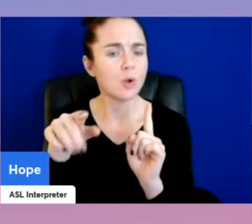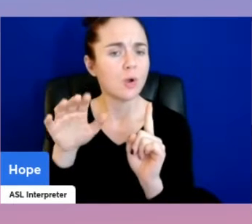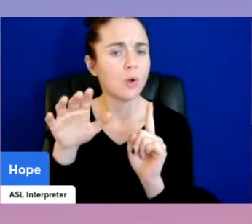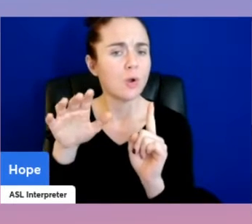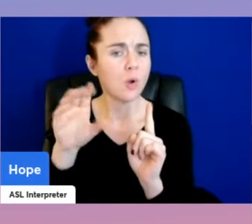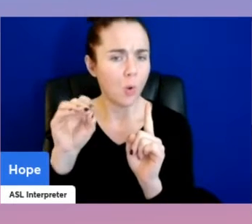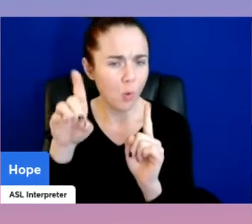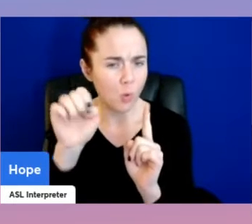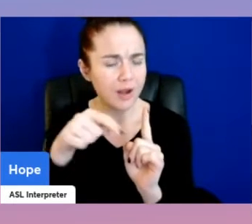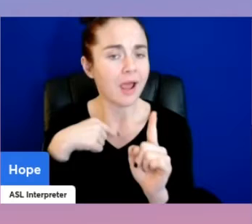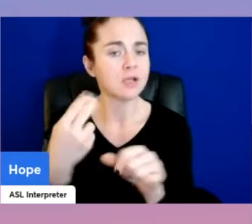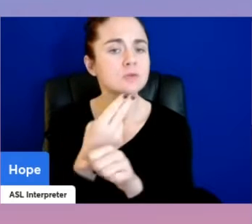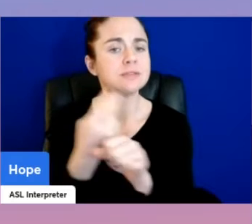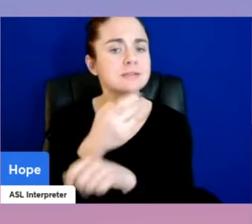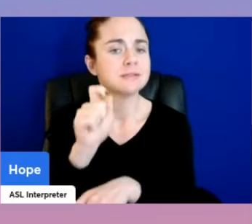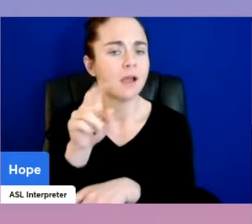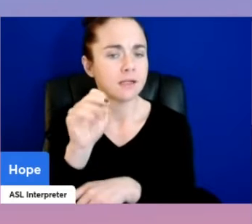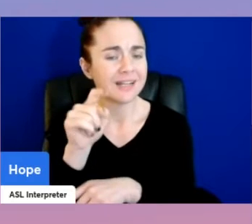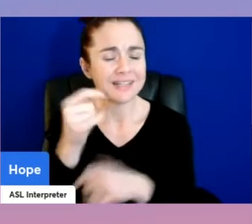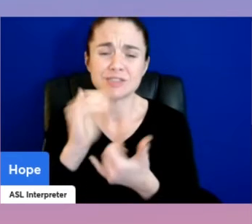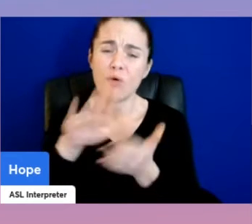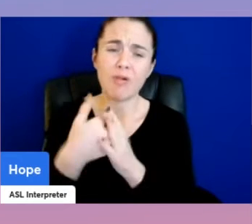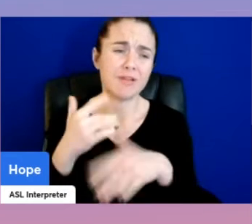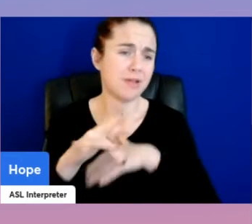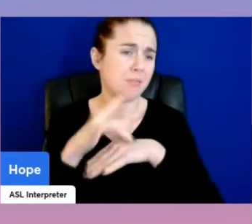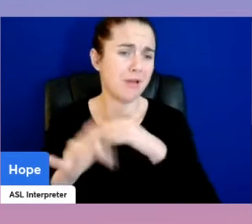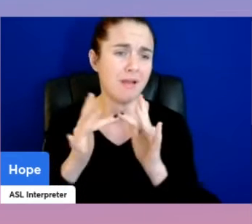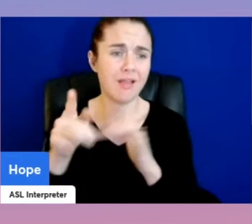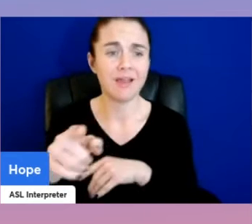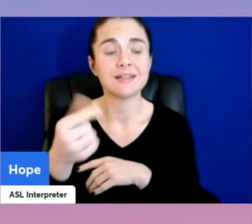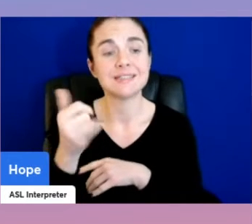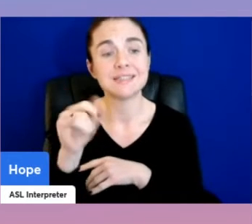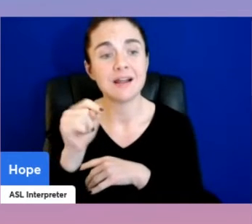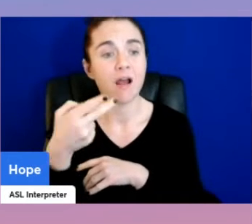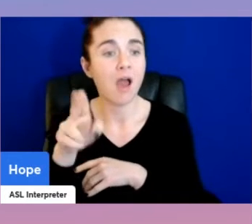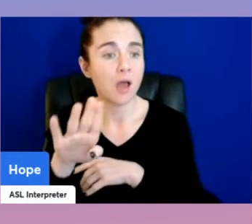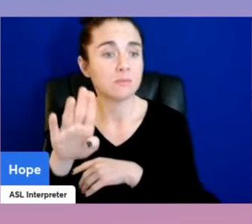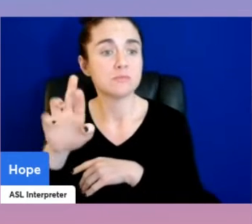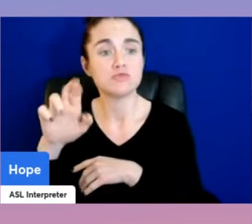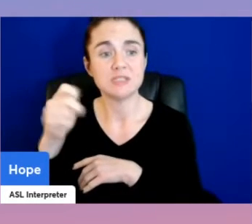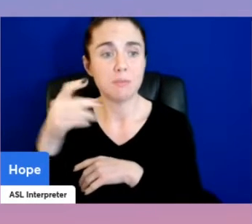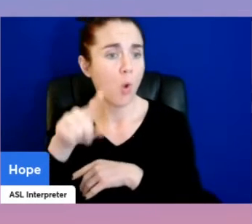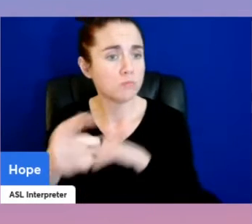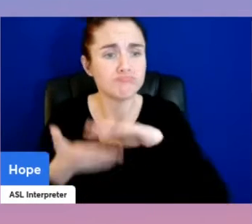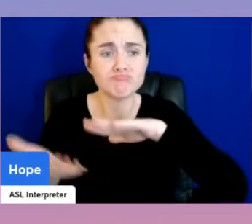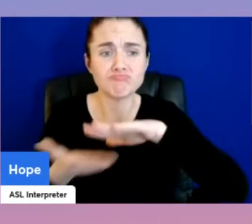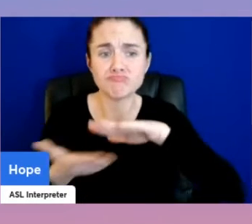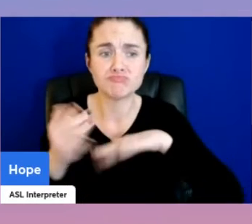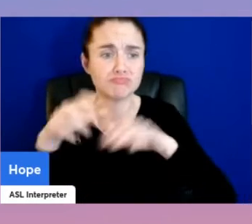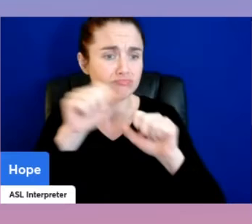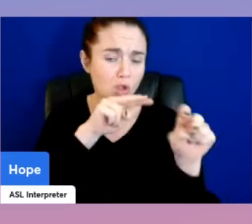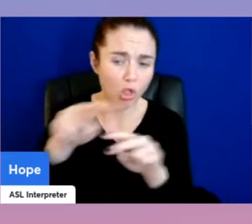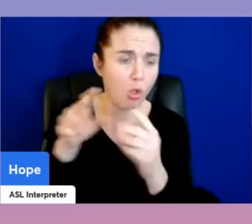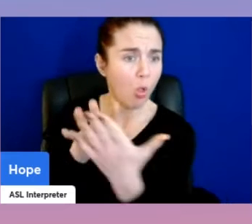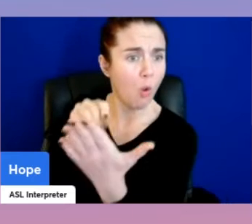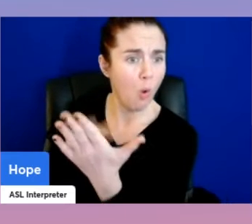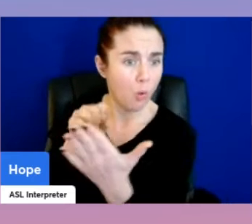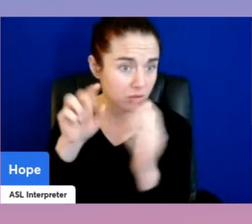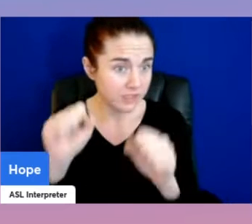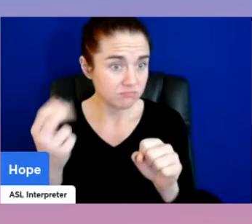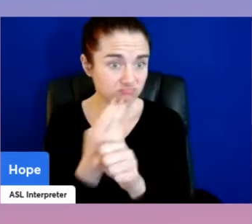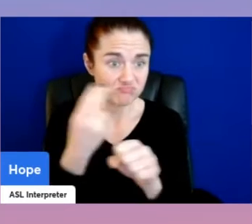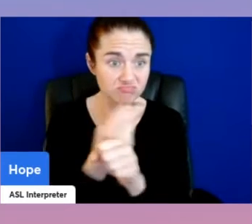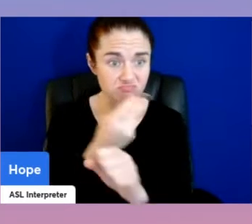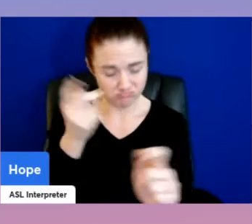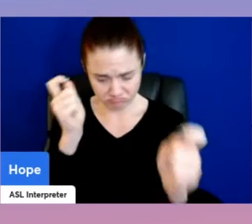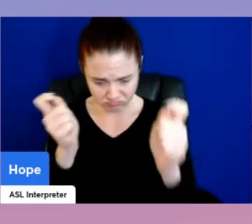.NET. All this code is available online in a GitHub repo, fully working. You can go check it out, clone it, and work with it